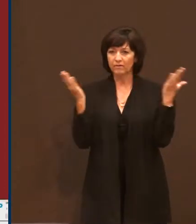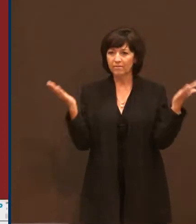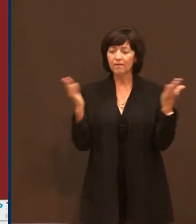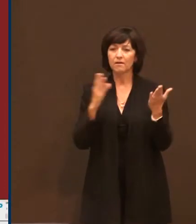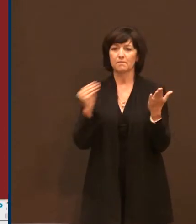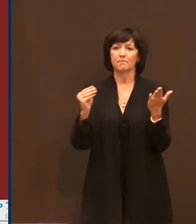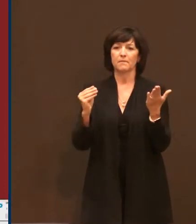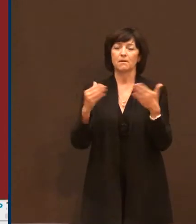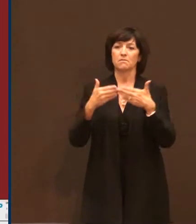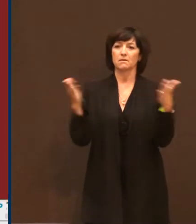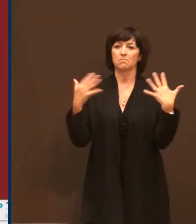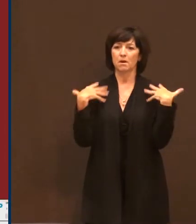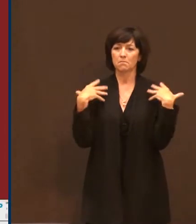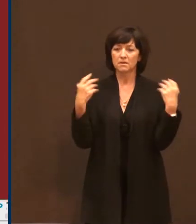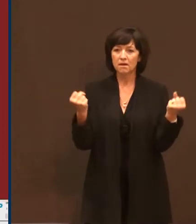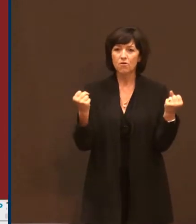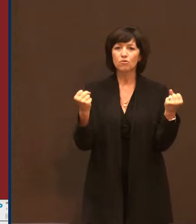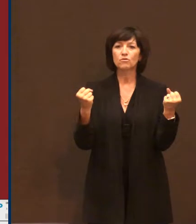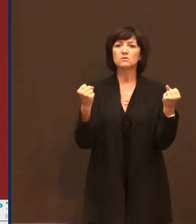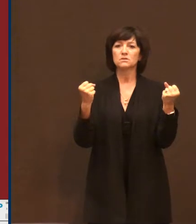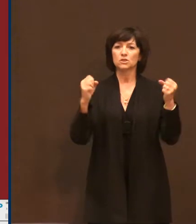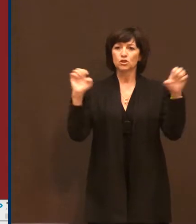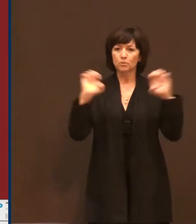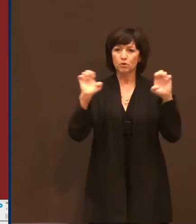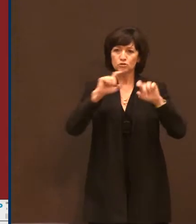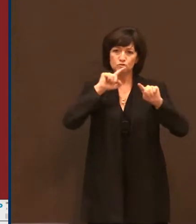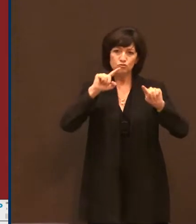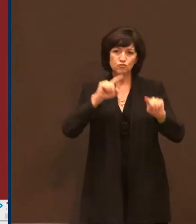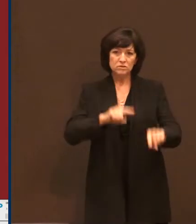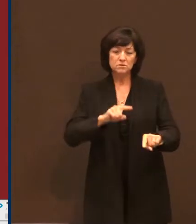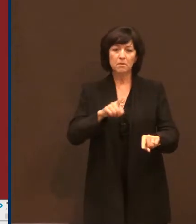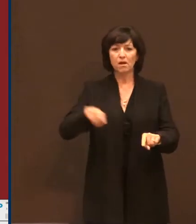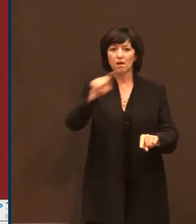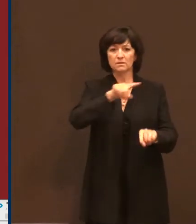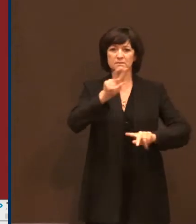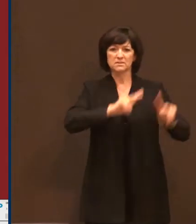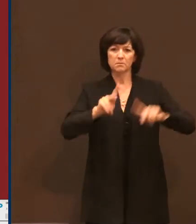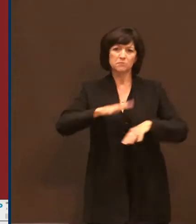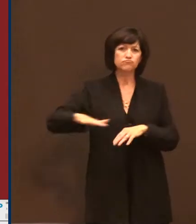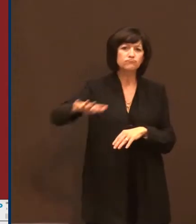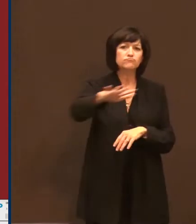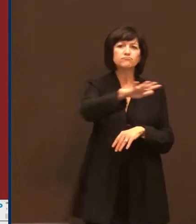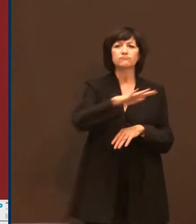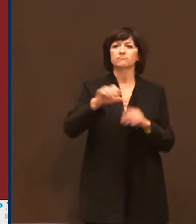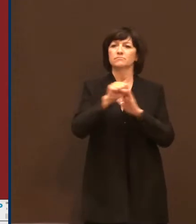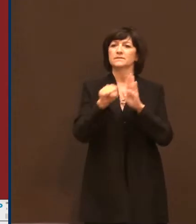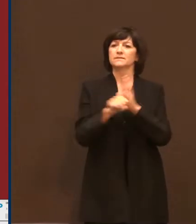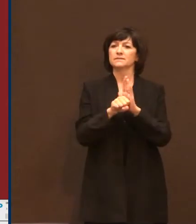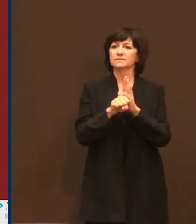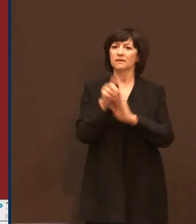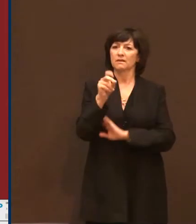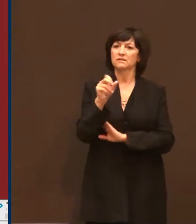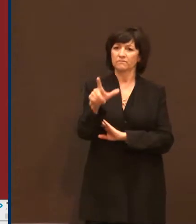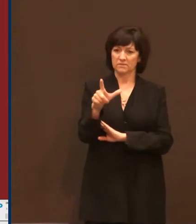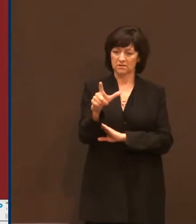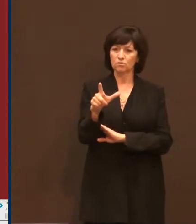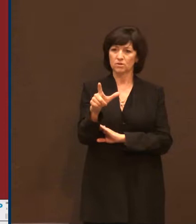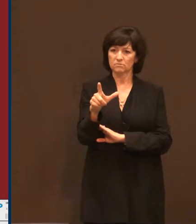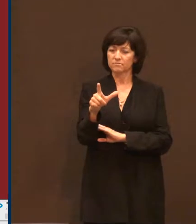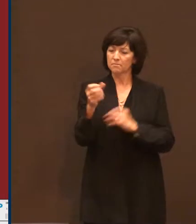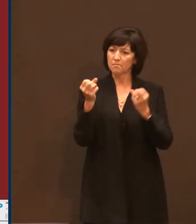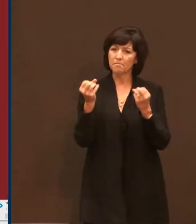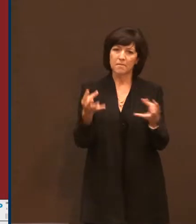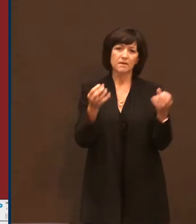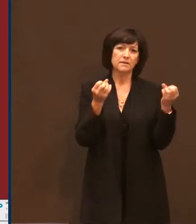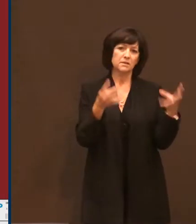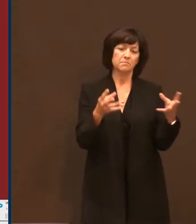and emergency response personnel across our state, and they're just teams of people at the local level